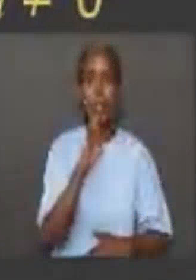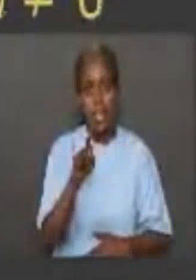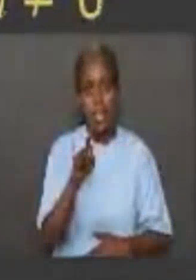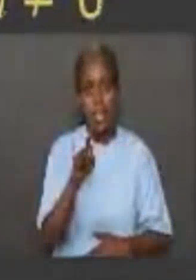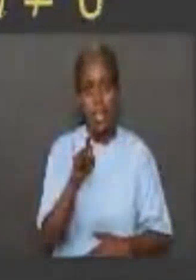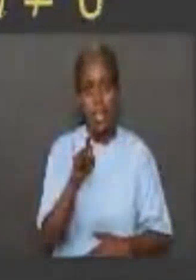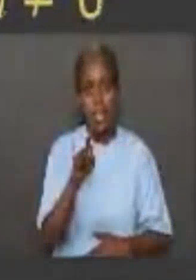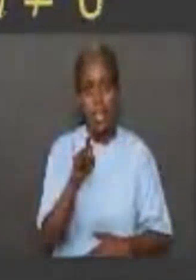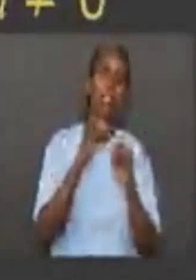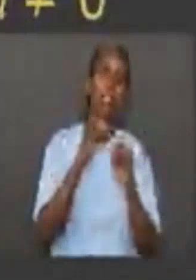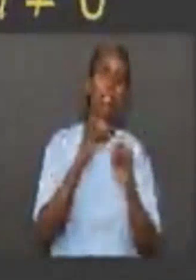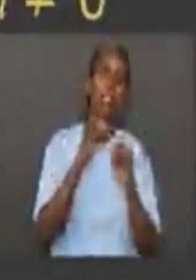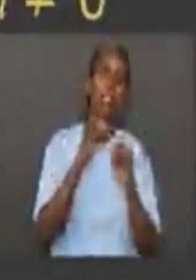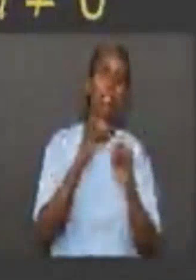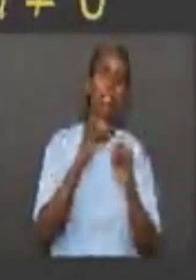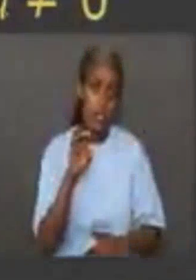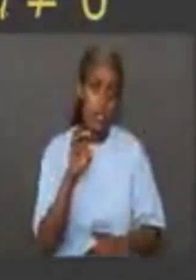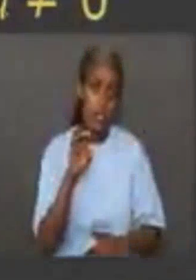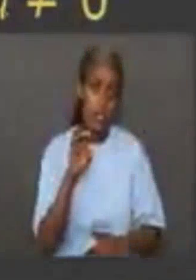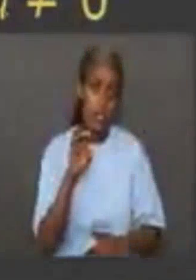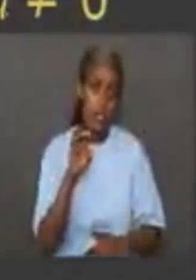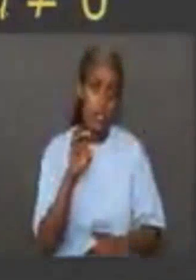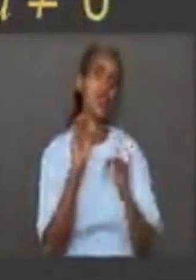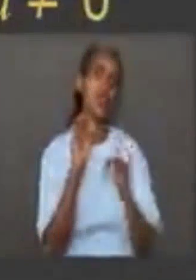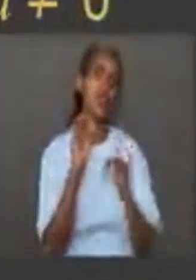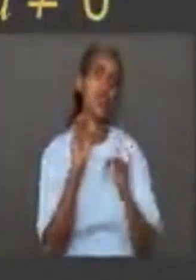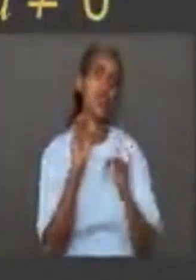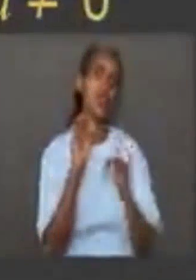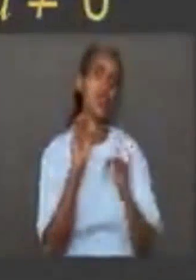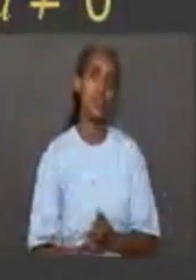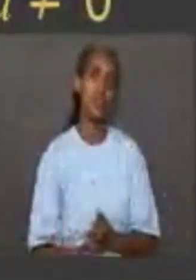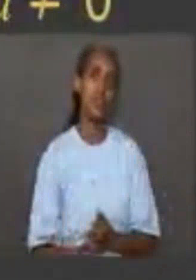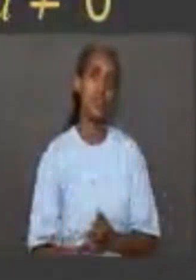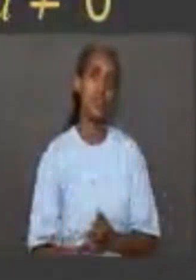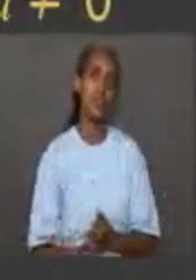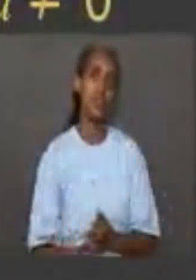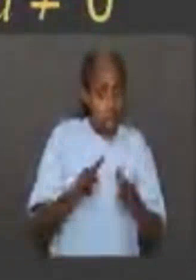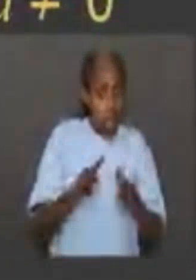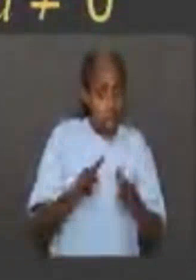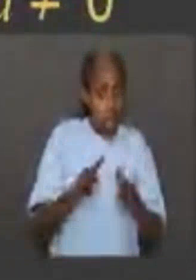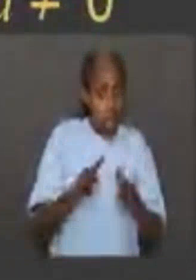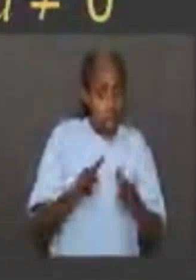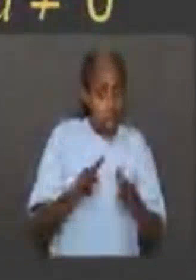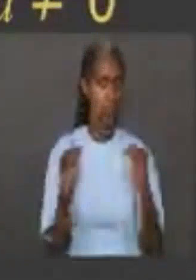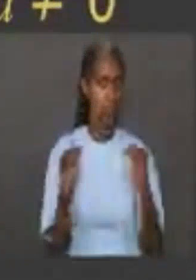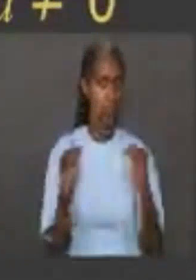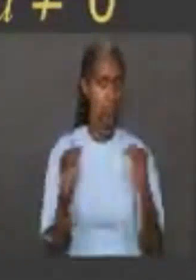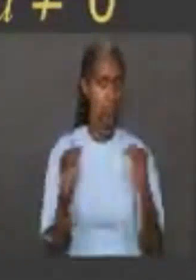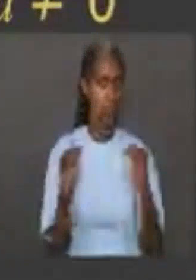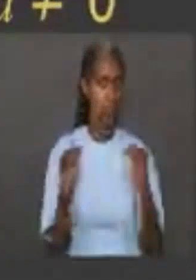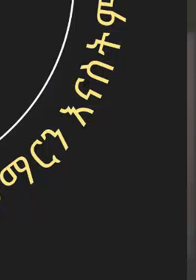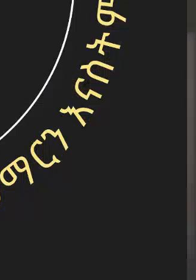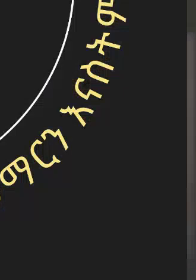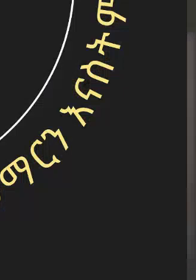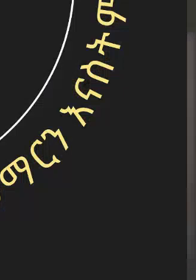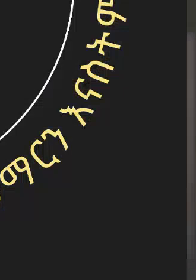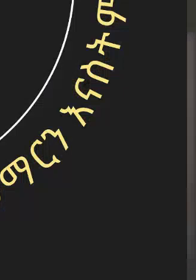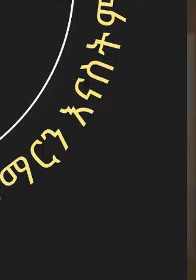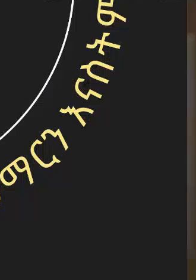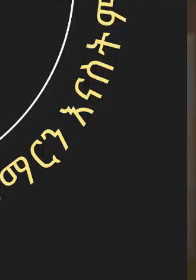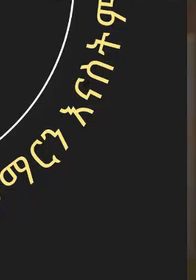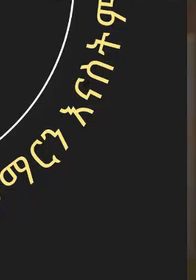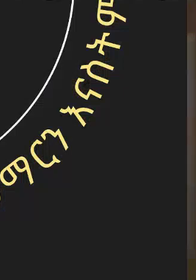plus c equals 0 when a does not equal 0. Let